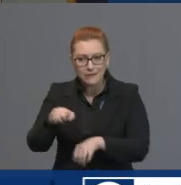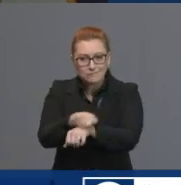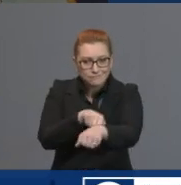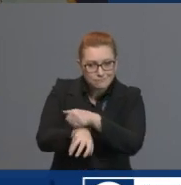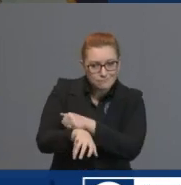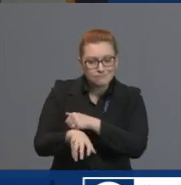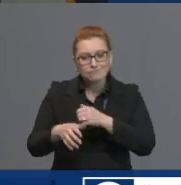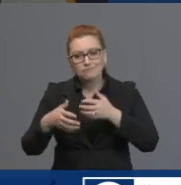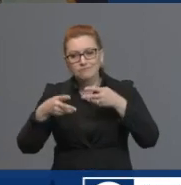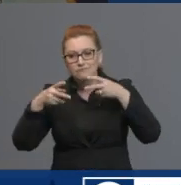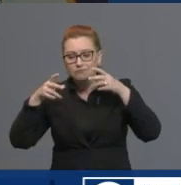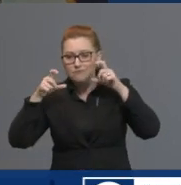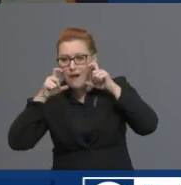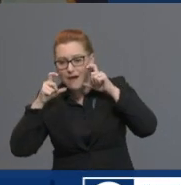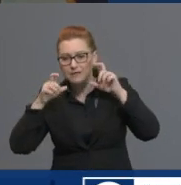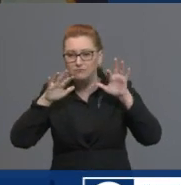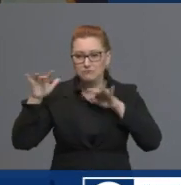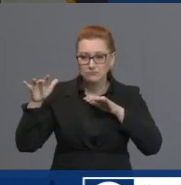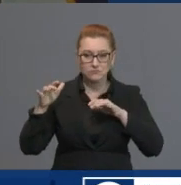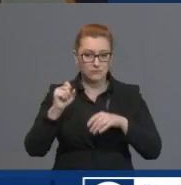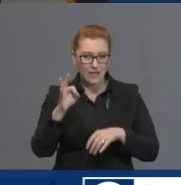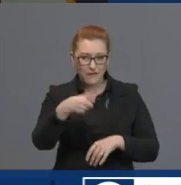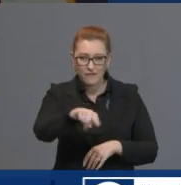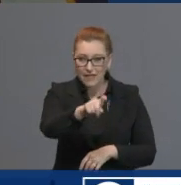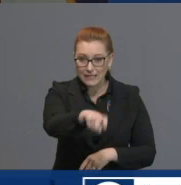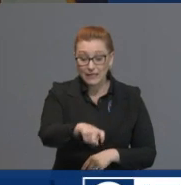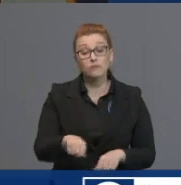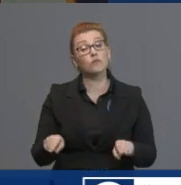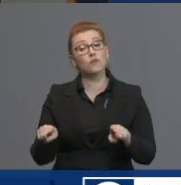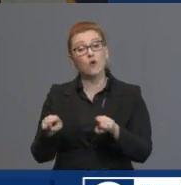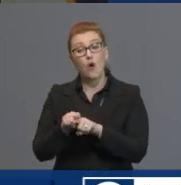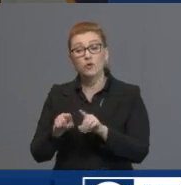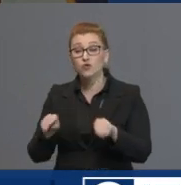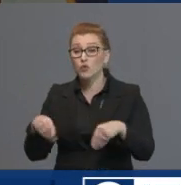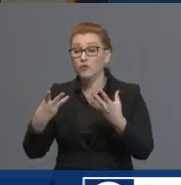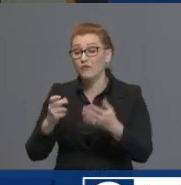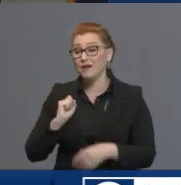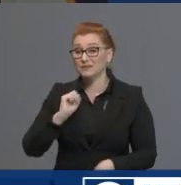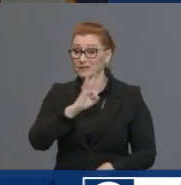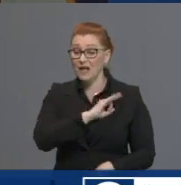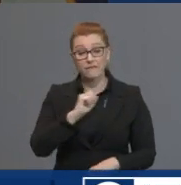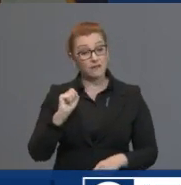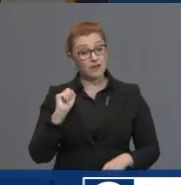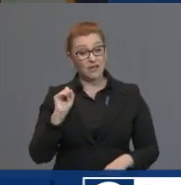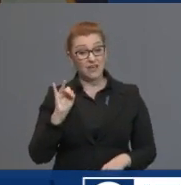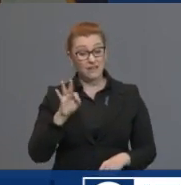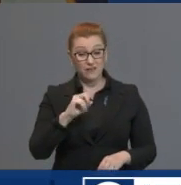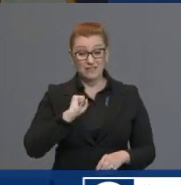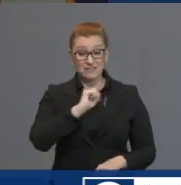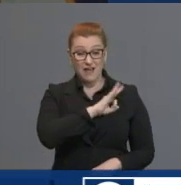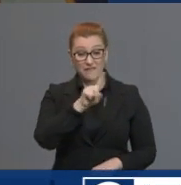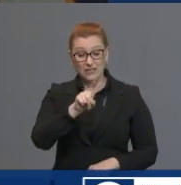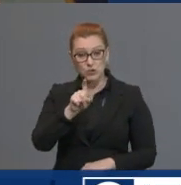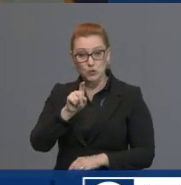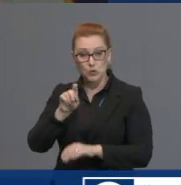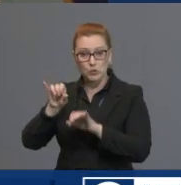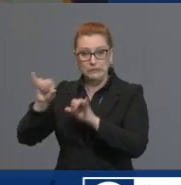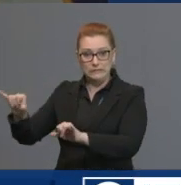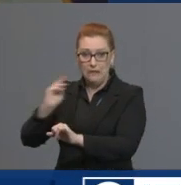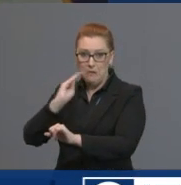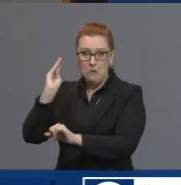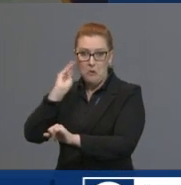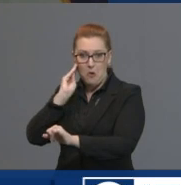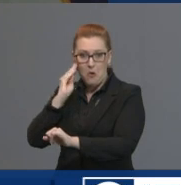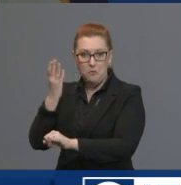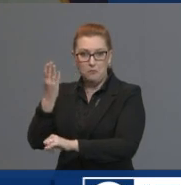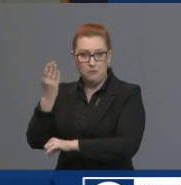that they might need, and then assistance with staffing. In case we had staff that needed to spend time at home healing, we can